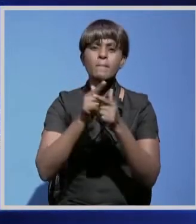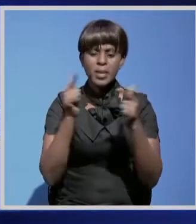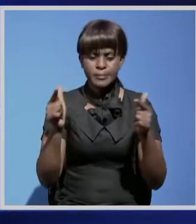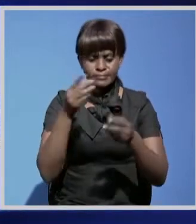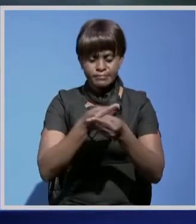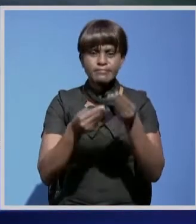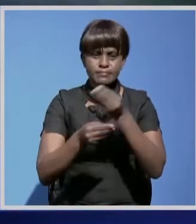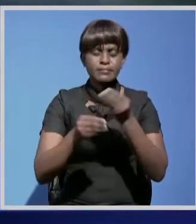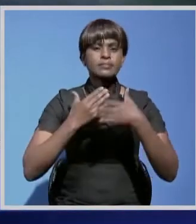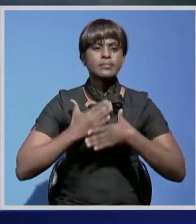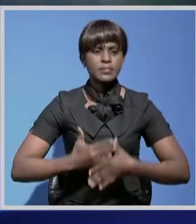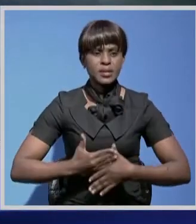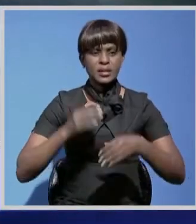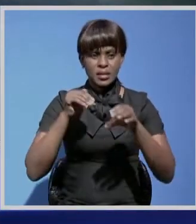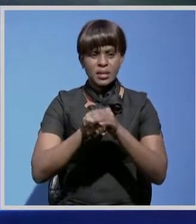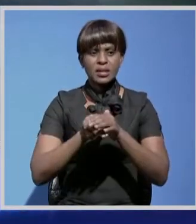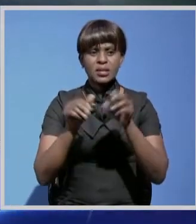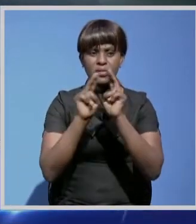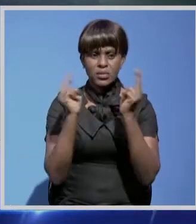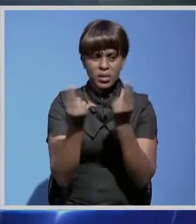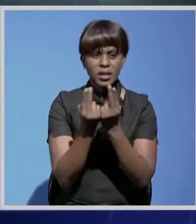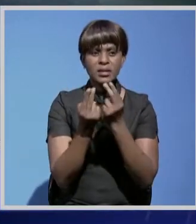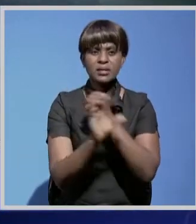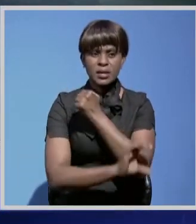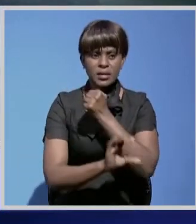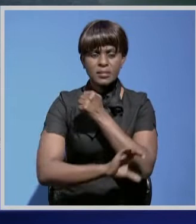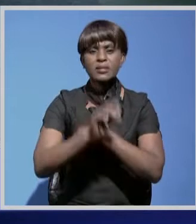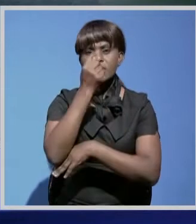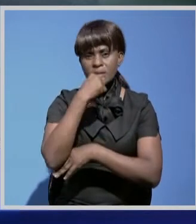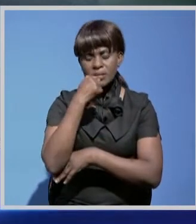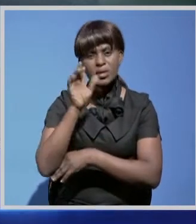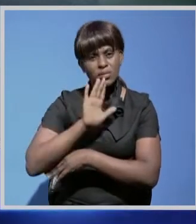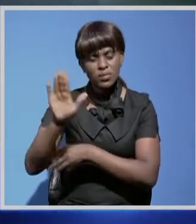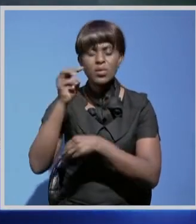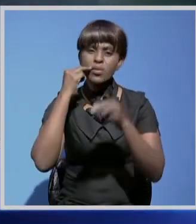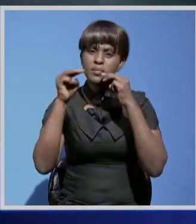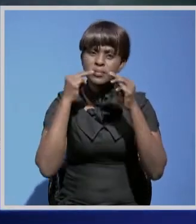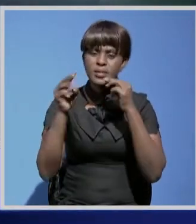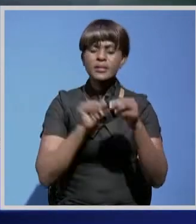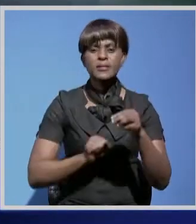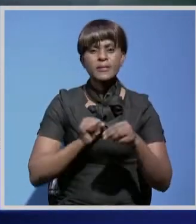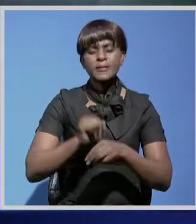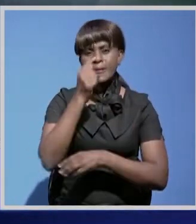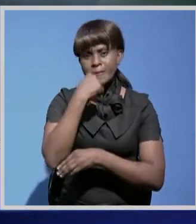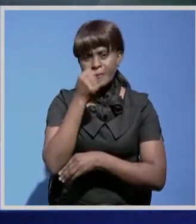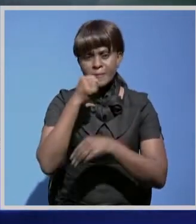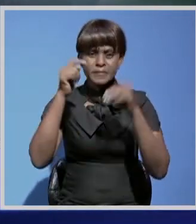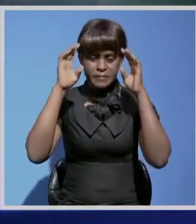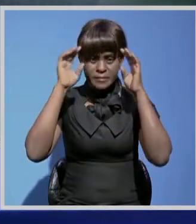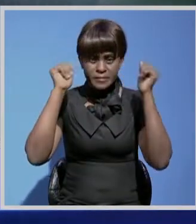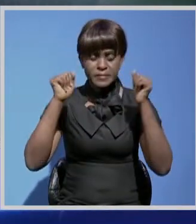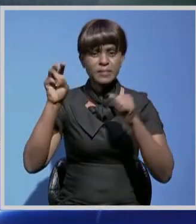and prosperity of the United Republic of Tanzania. In his message of condolences to Tanzanian President John